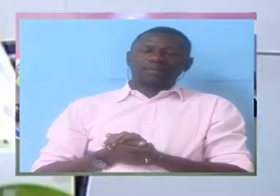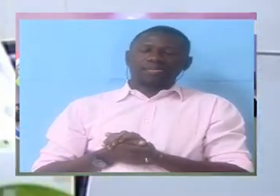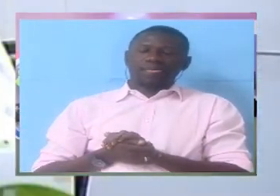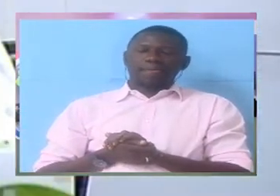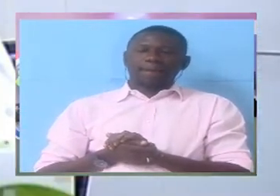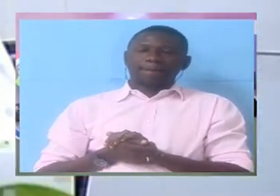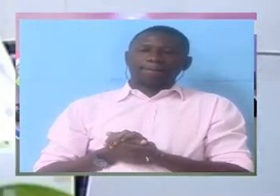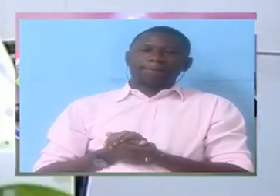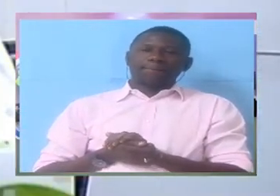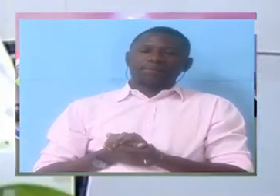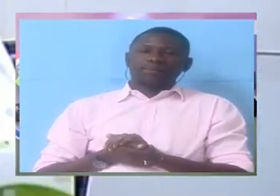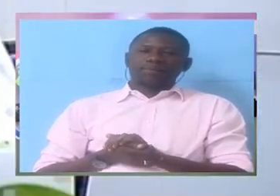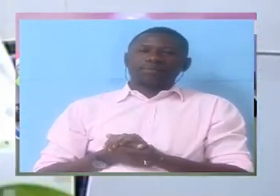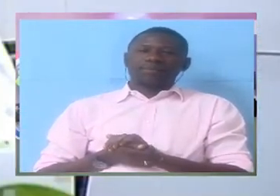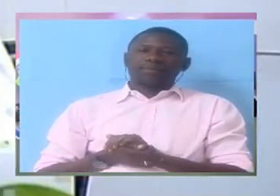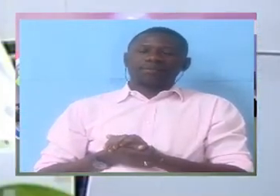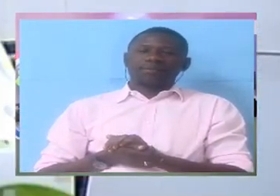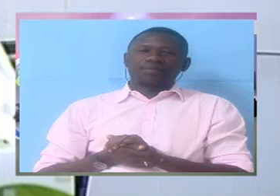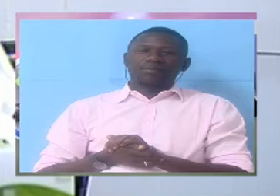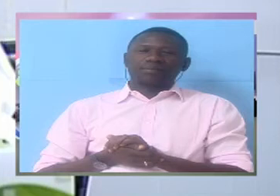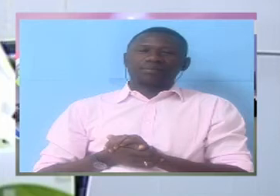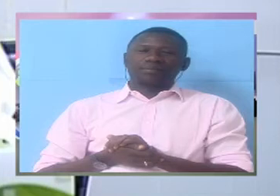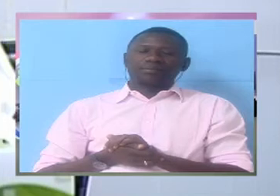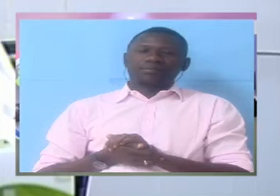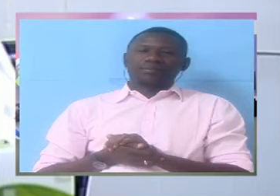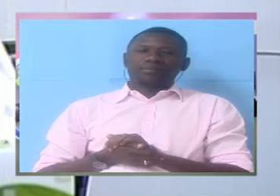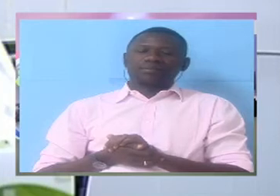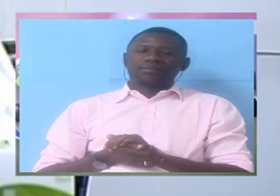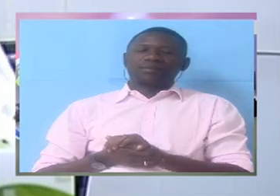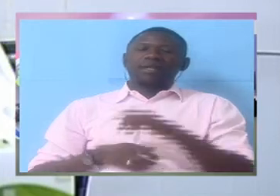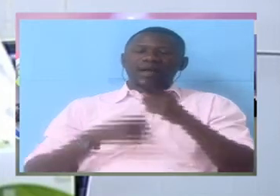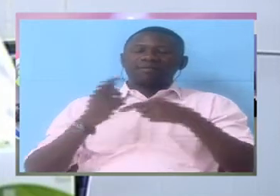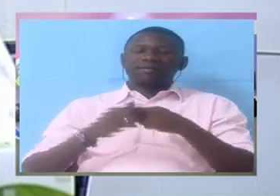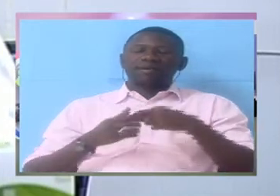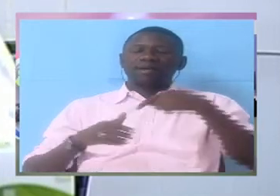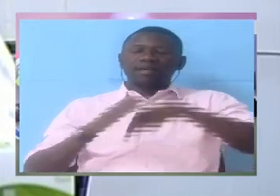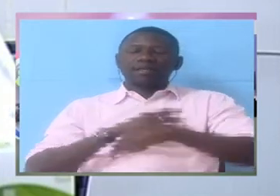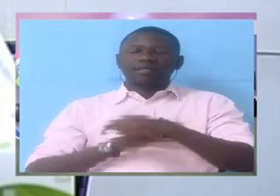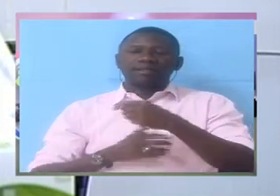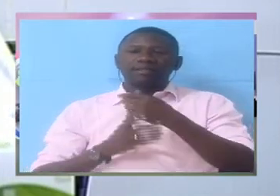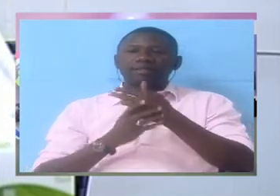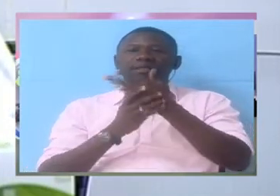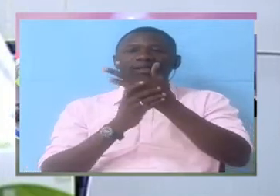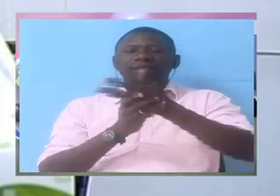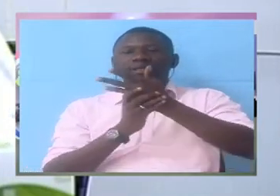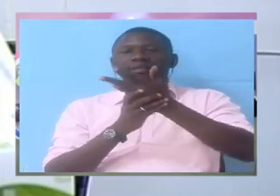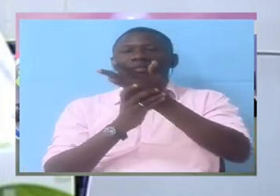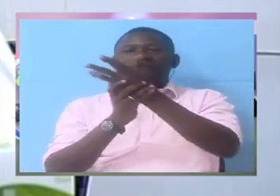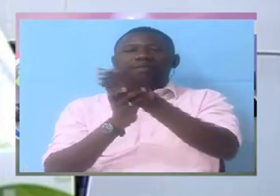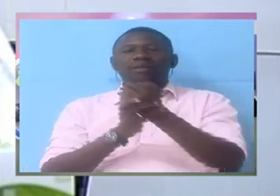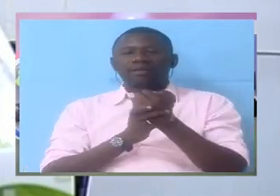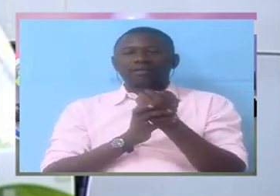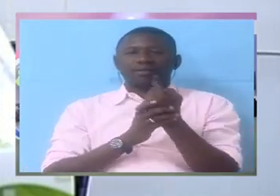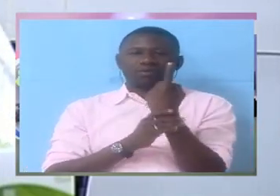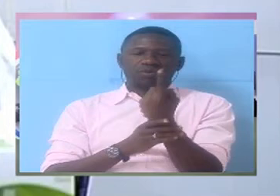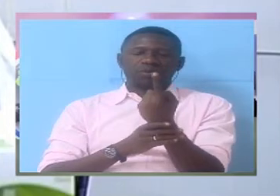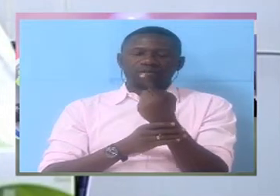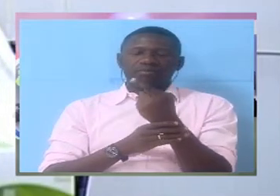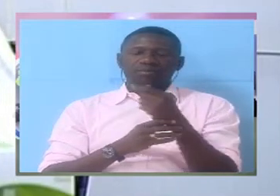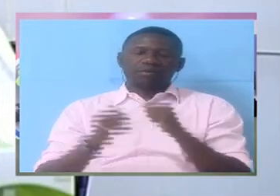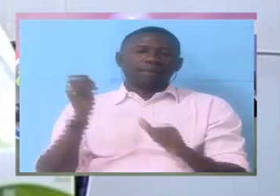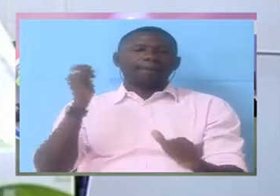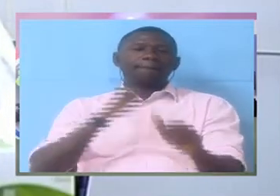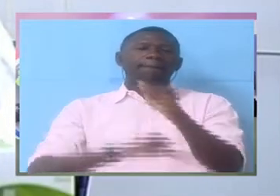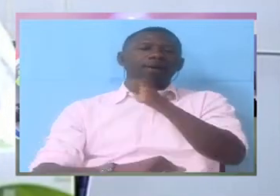kolu chokilati president la office la karoda. Then in 1991 I was redeployed back to headquarters.